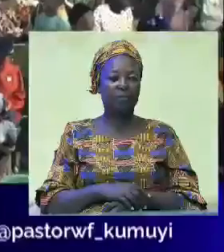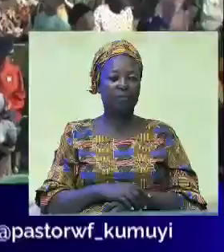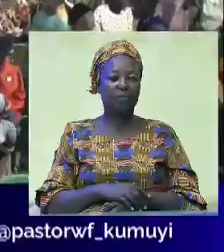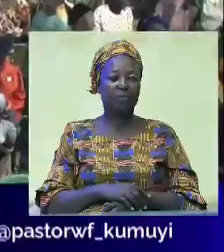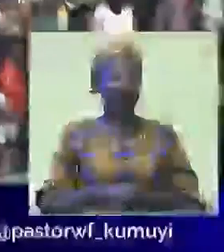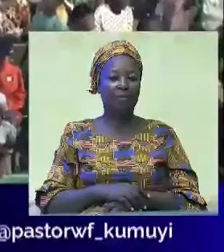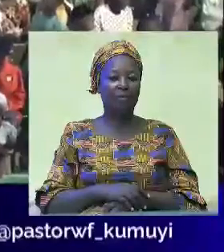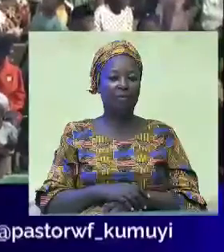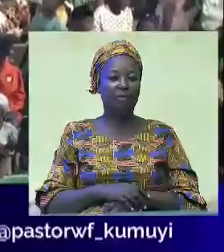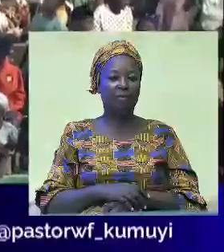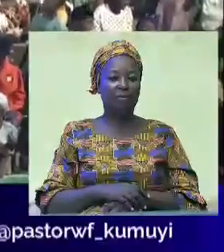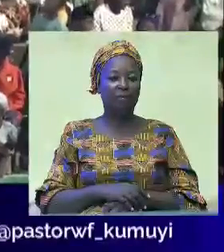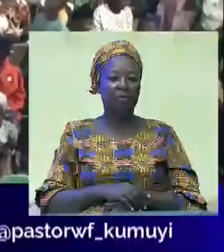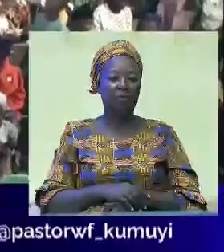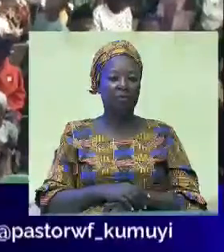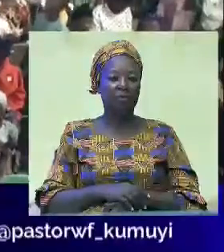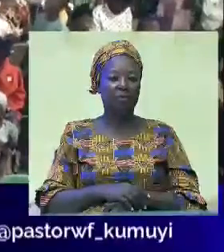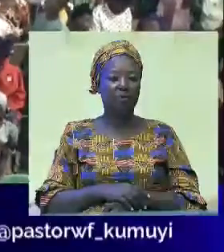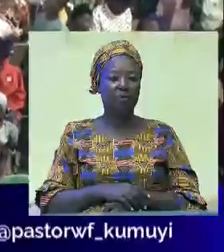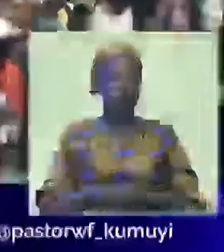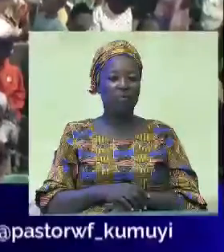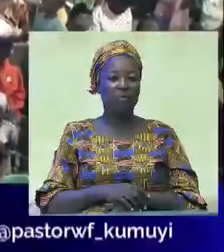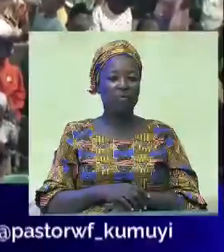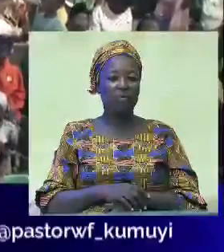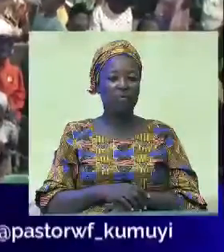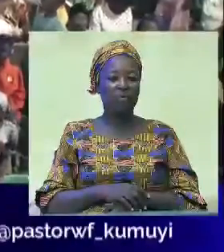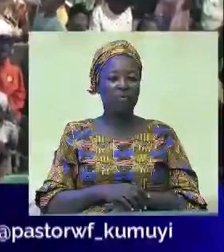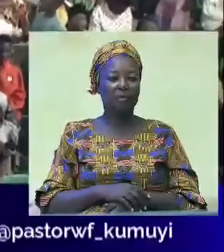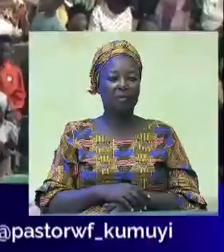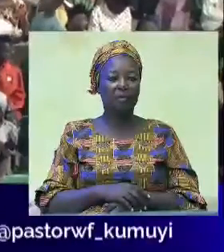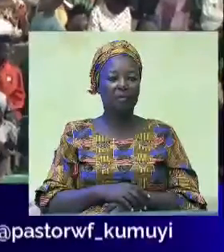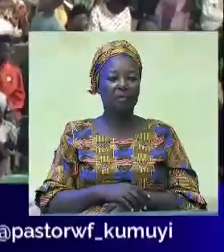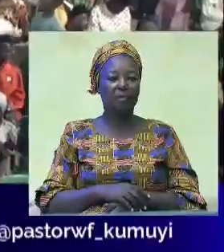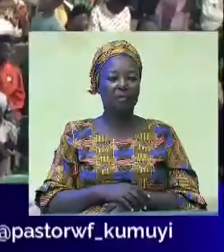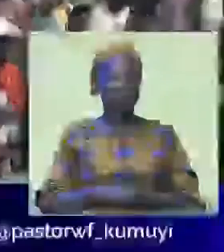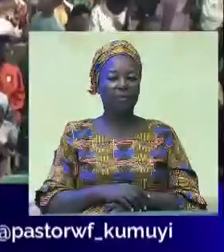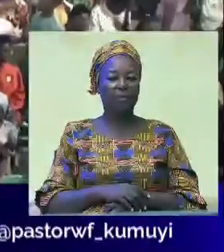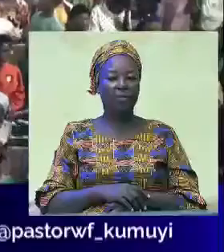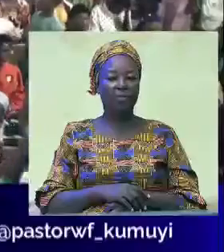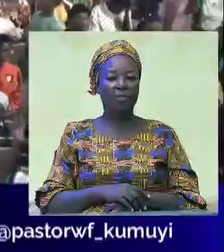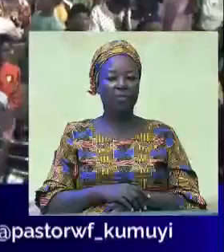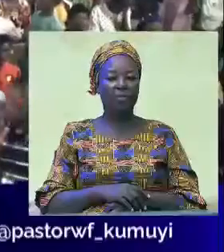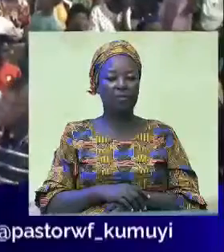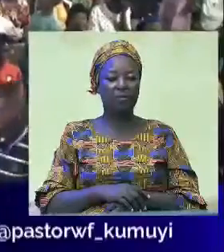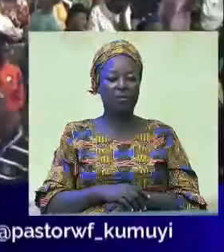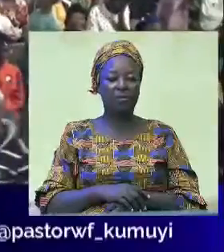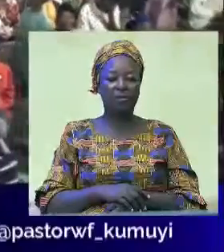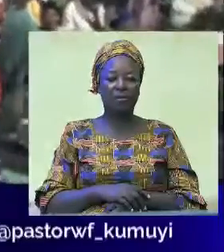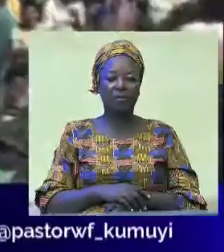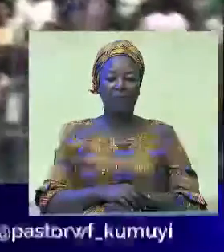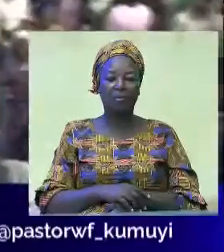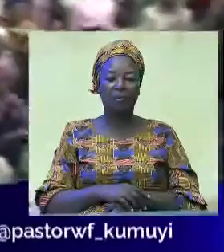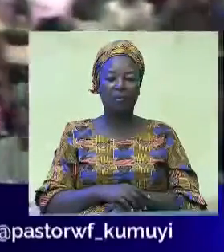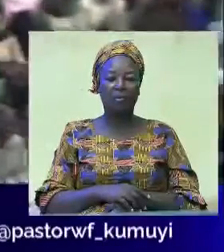That's another miracle happening. Let him come this way. Let him come this way. Bring him down this